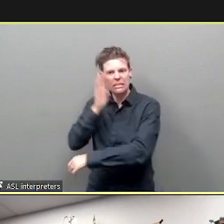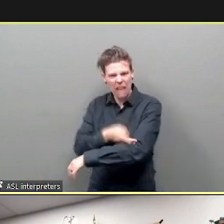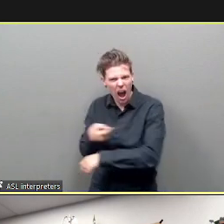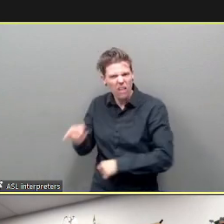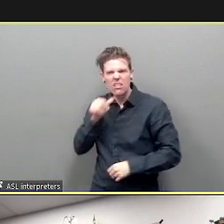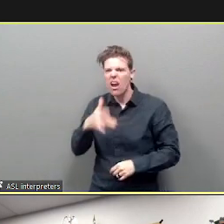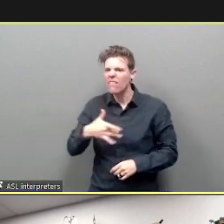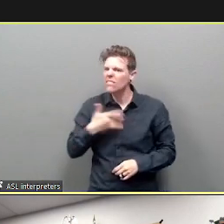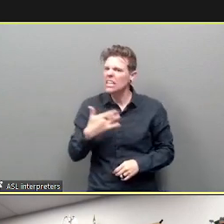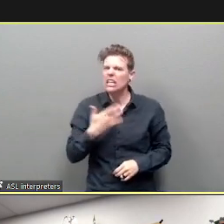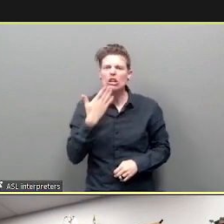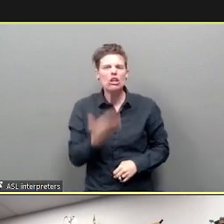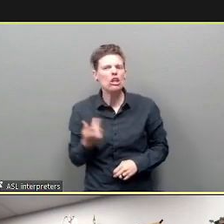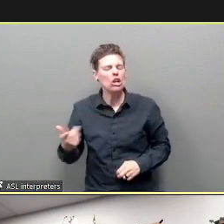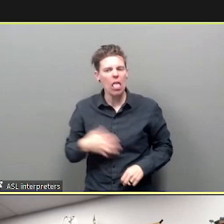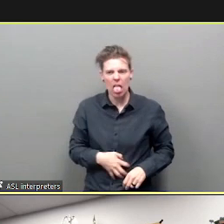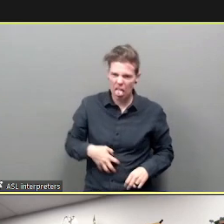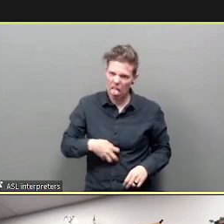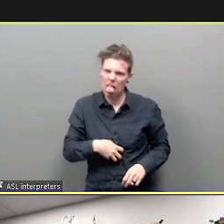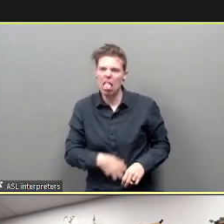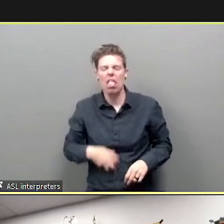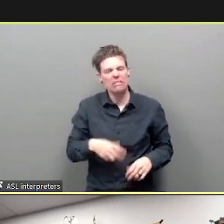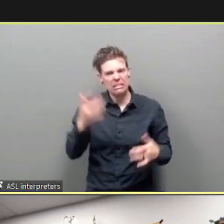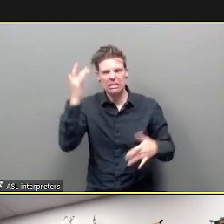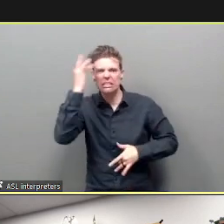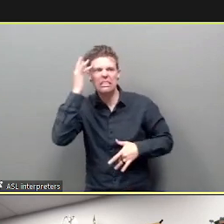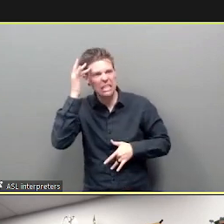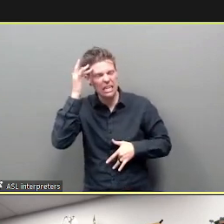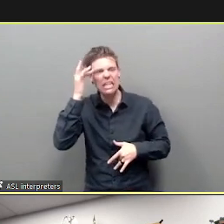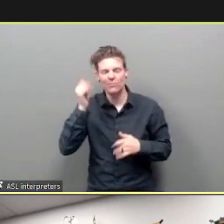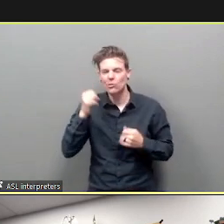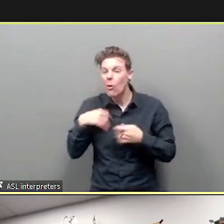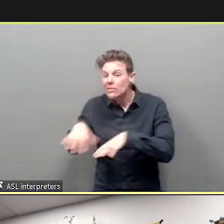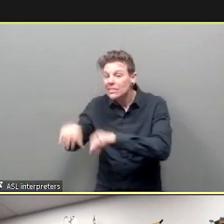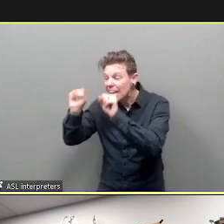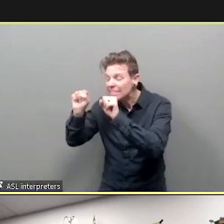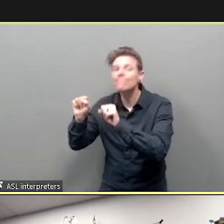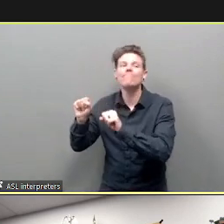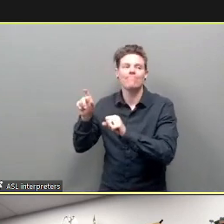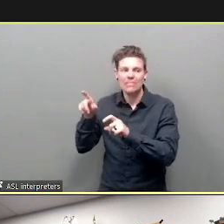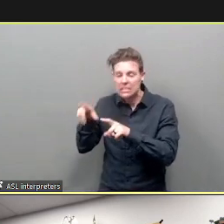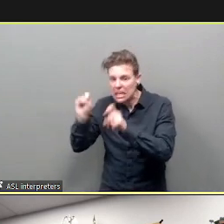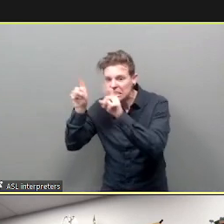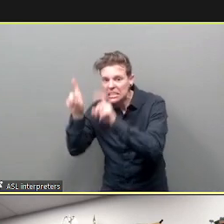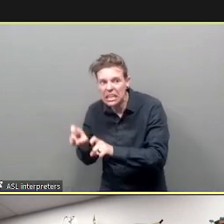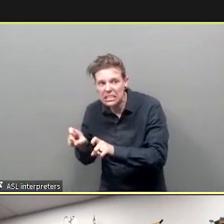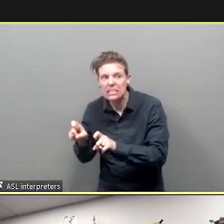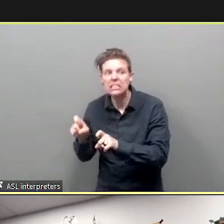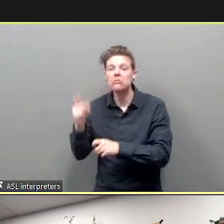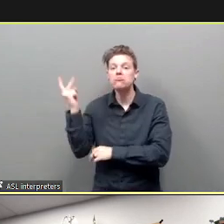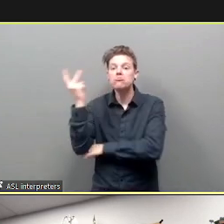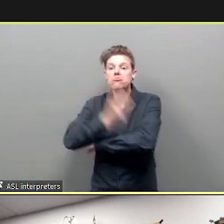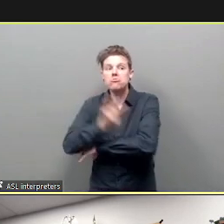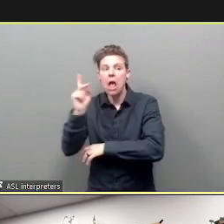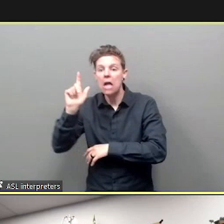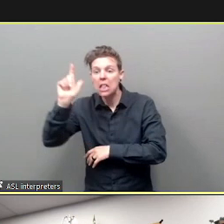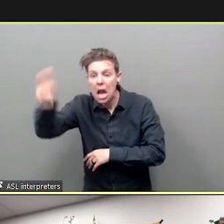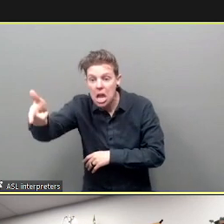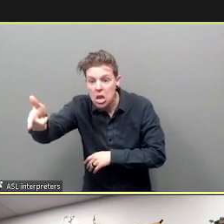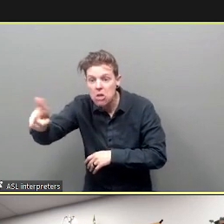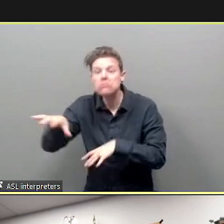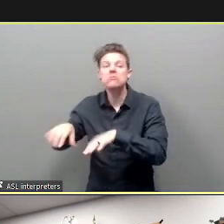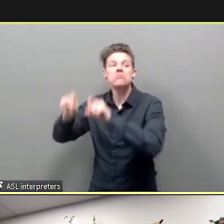that was negative and repeated that in another day and a half, and it was negative. So I think it's more complicated figuring out all